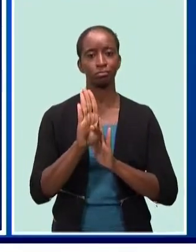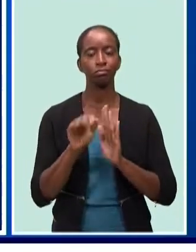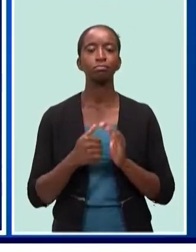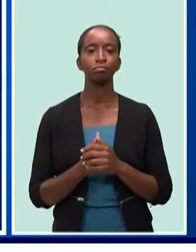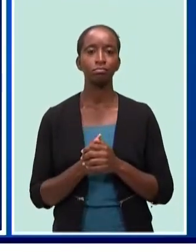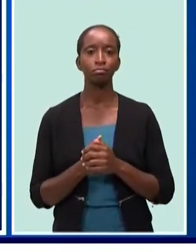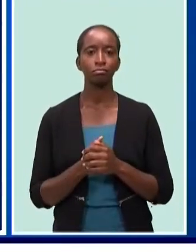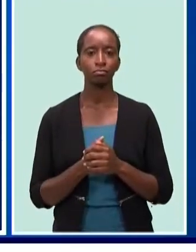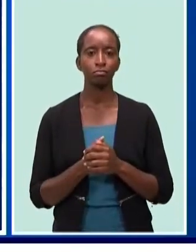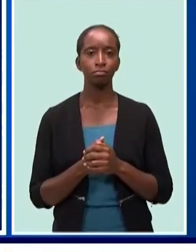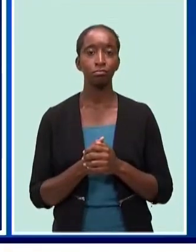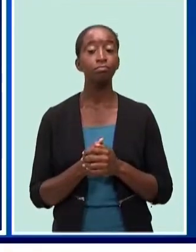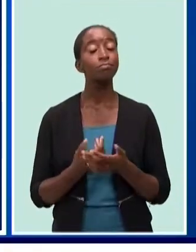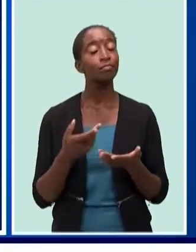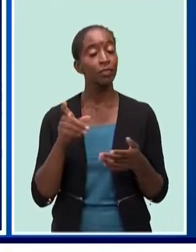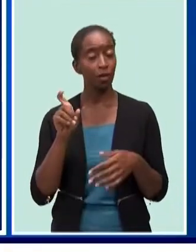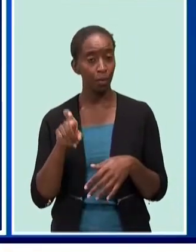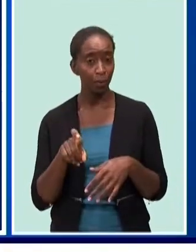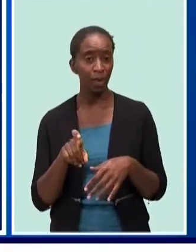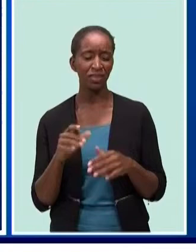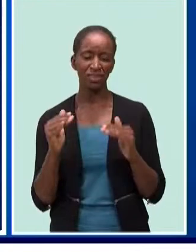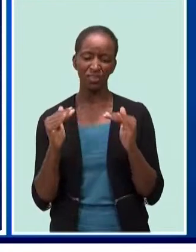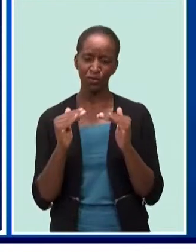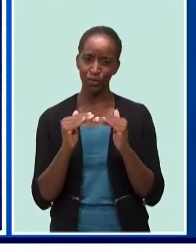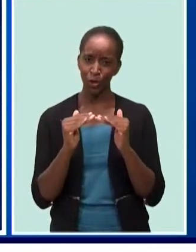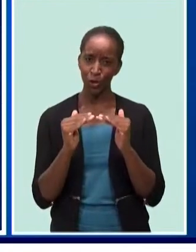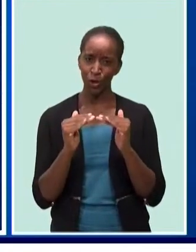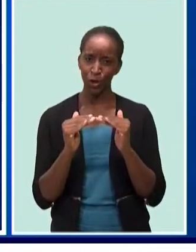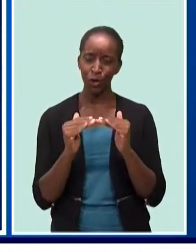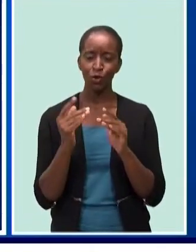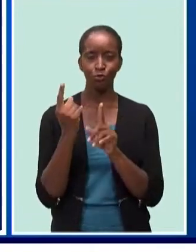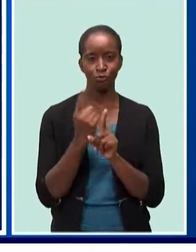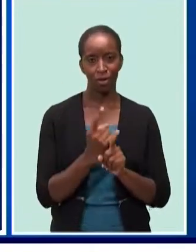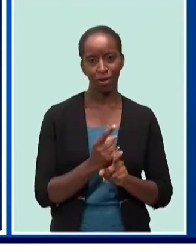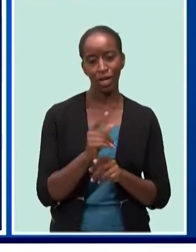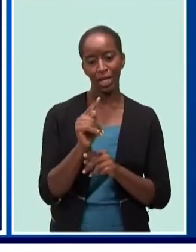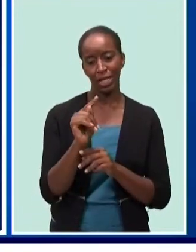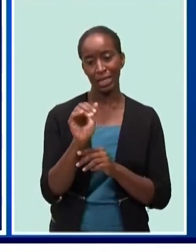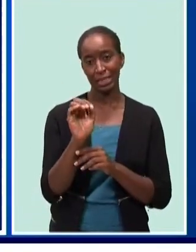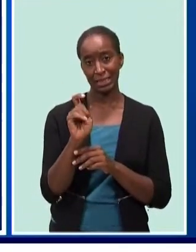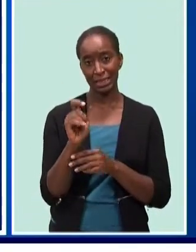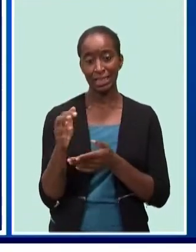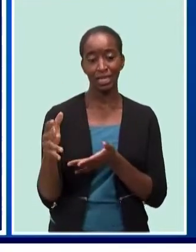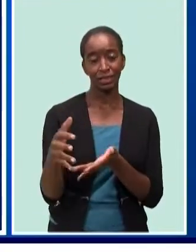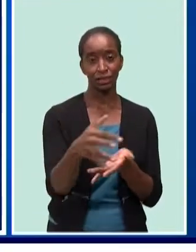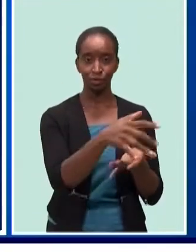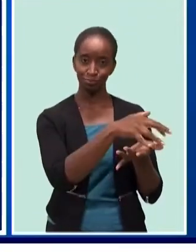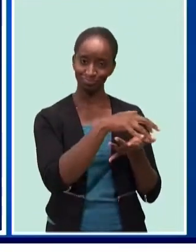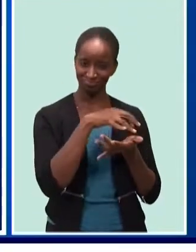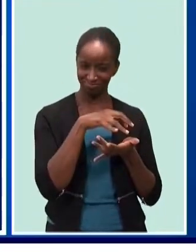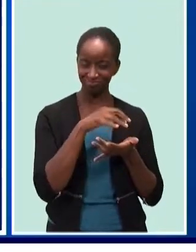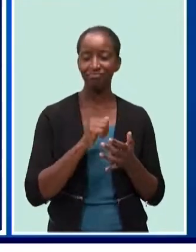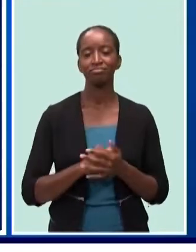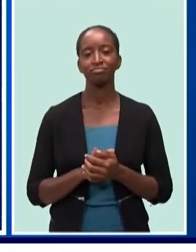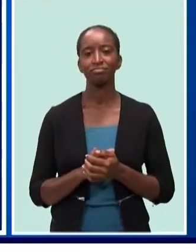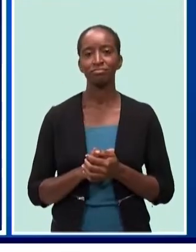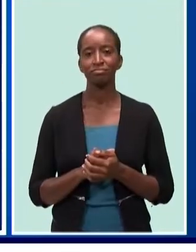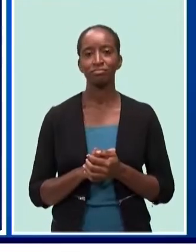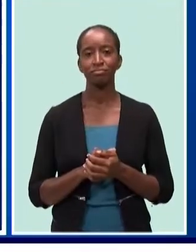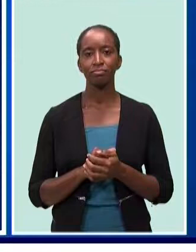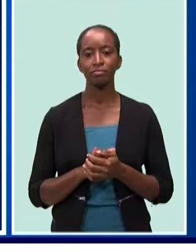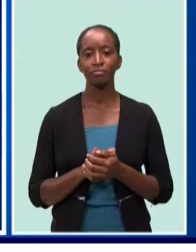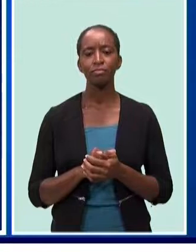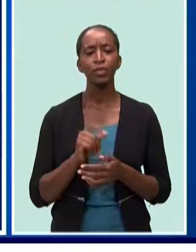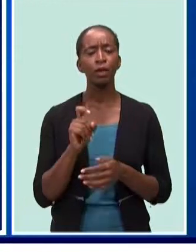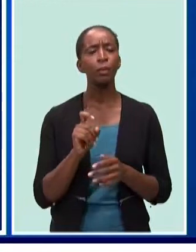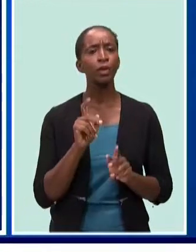consistent indirect tax collection, such that the wheel continues to turn. There must be a sense that it is safe to do business